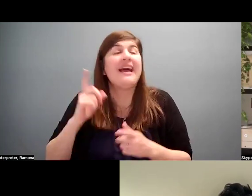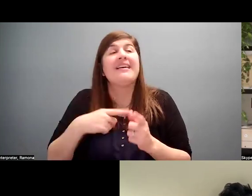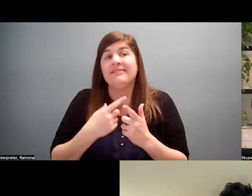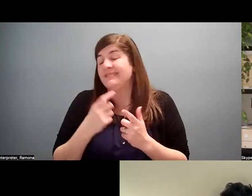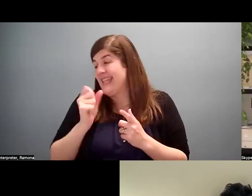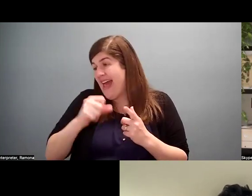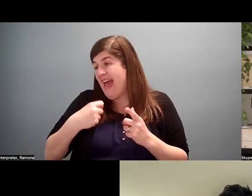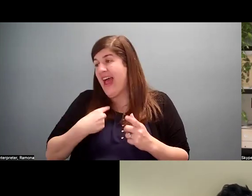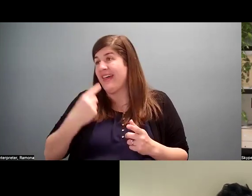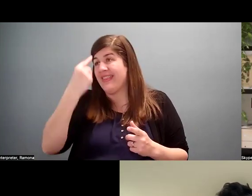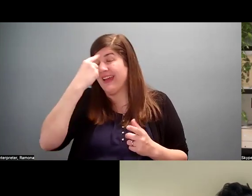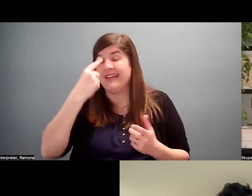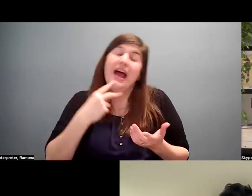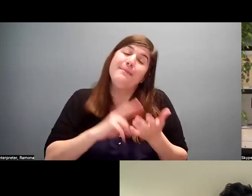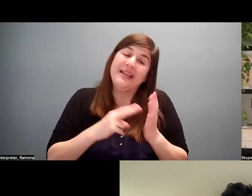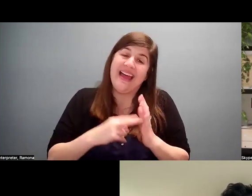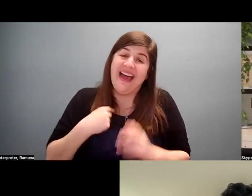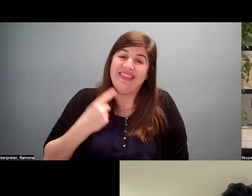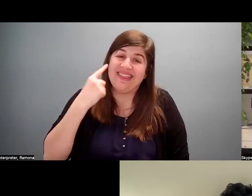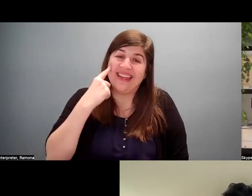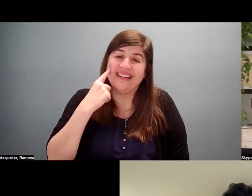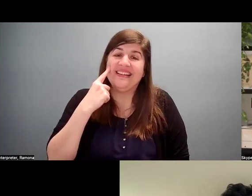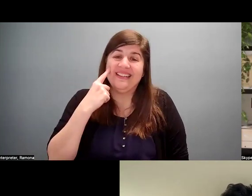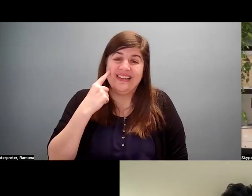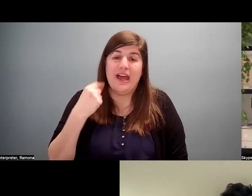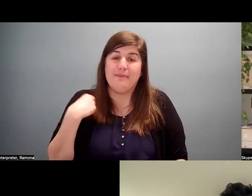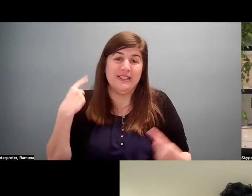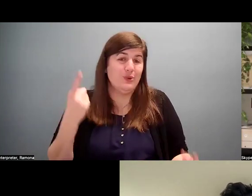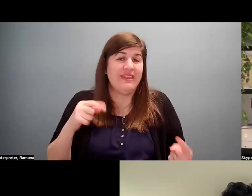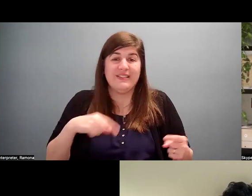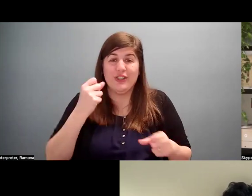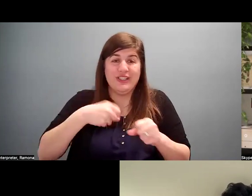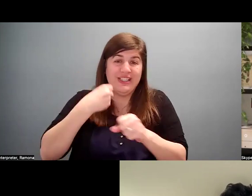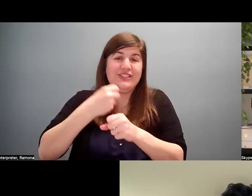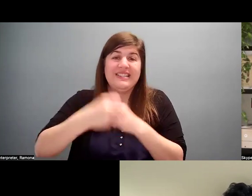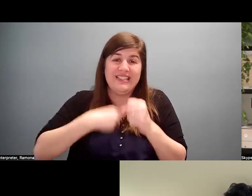yeah, I mean, I thank Skype as Scientist because I've been doing this for years